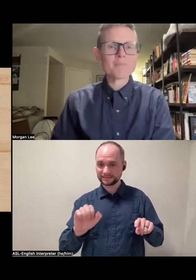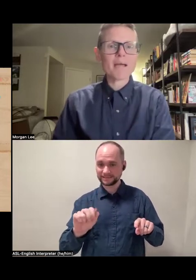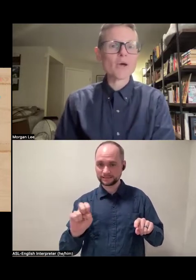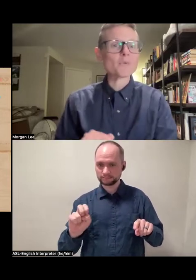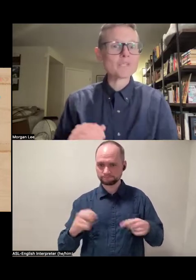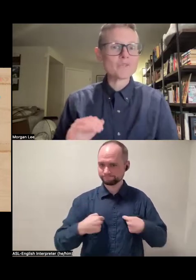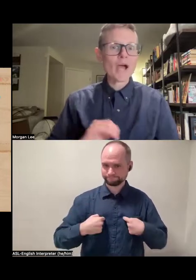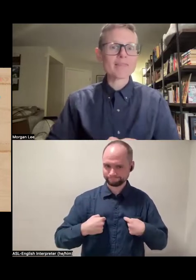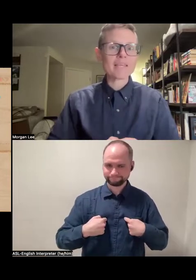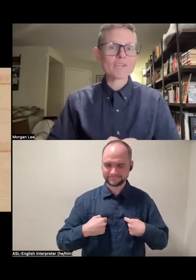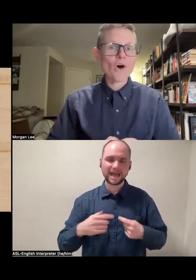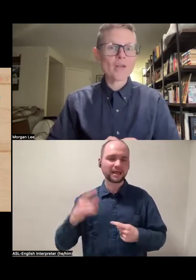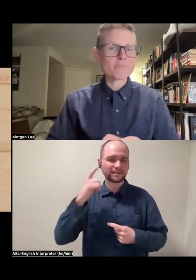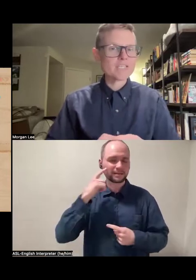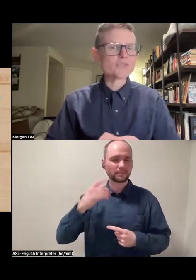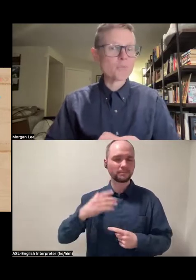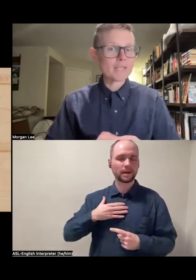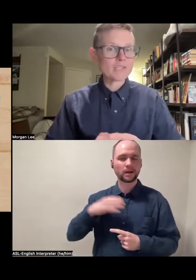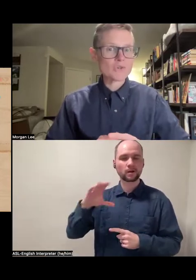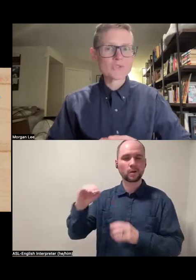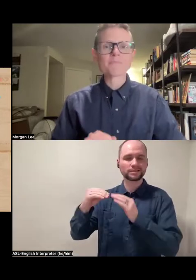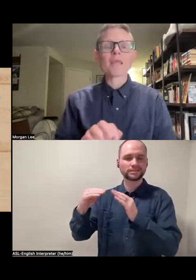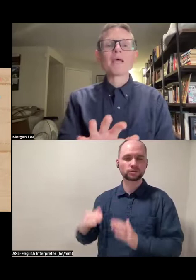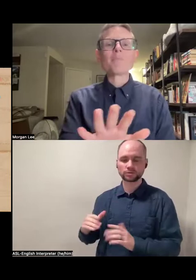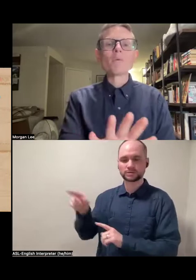I think my co-teacher got this on Teachers Pay